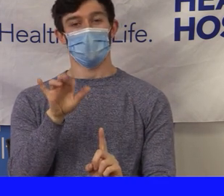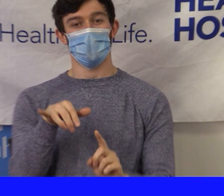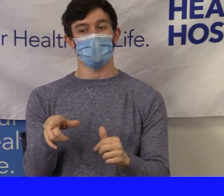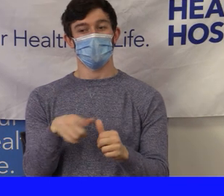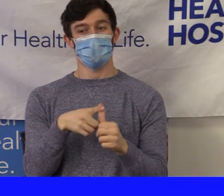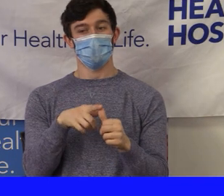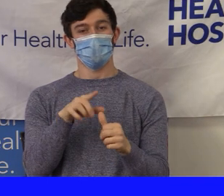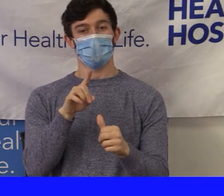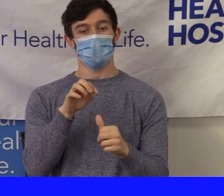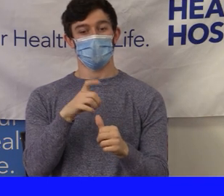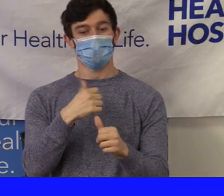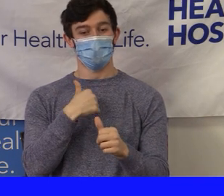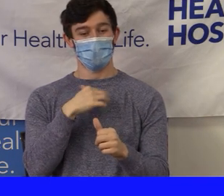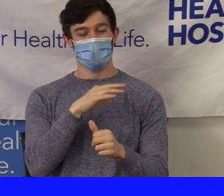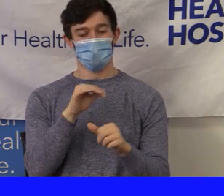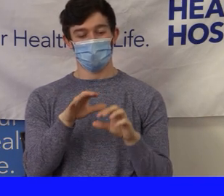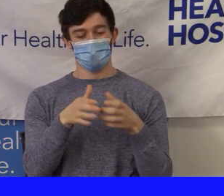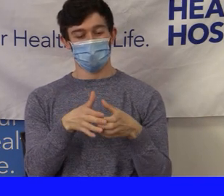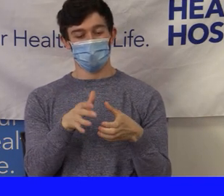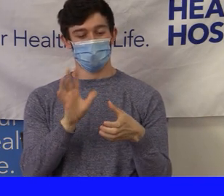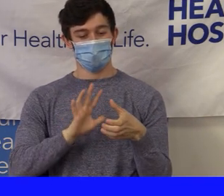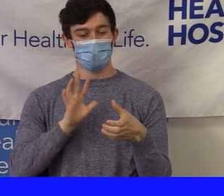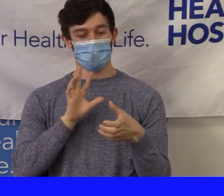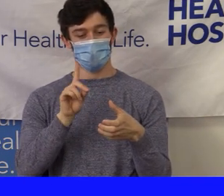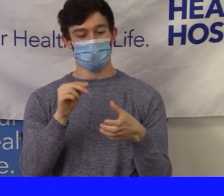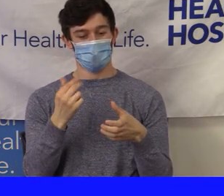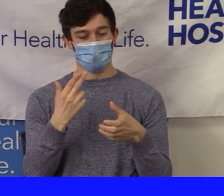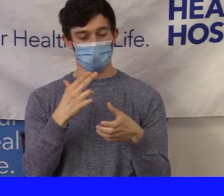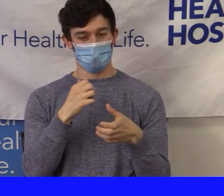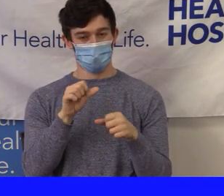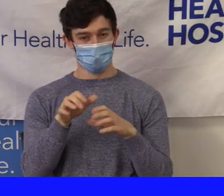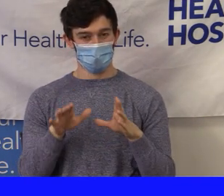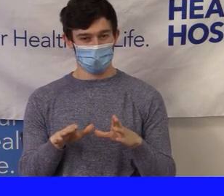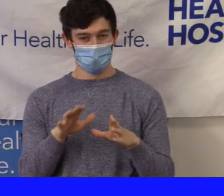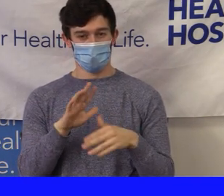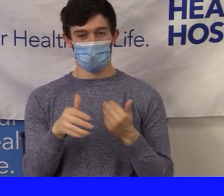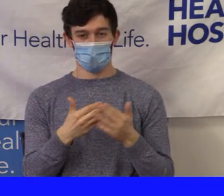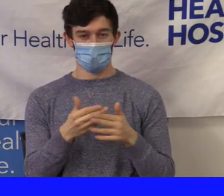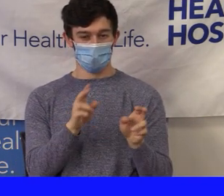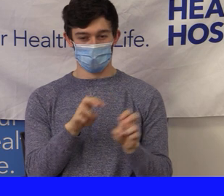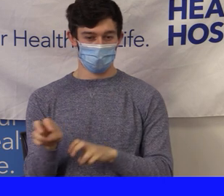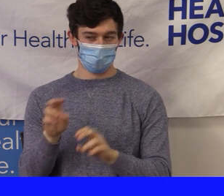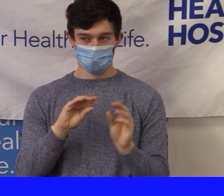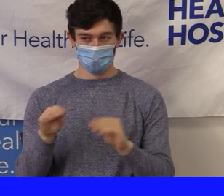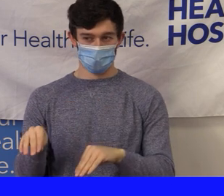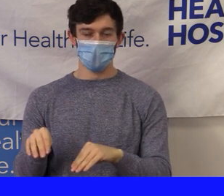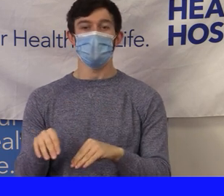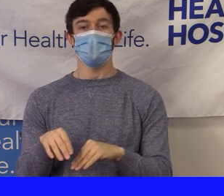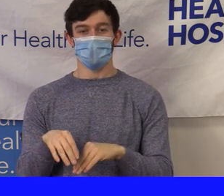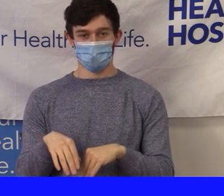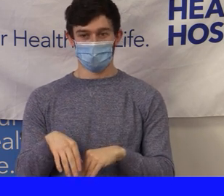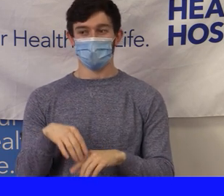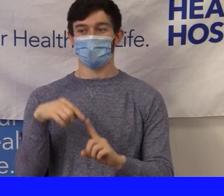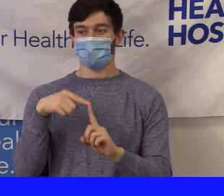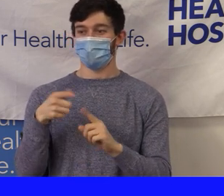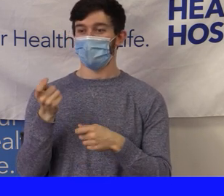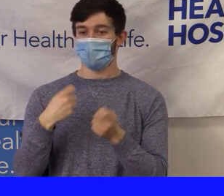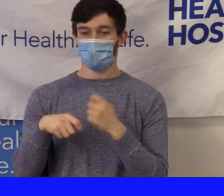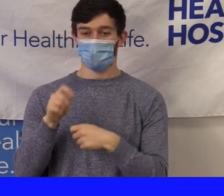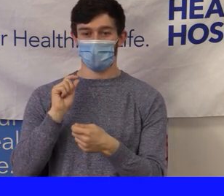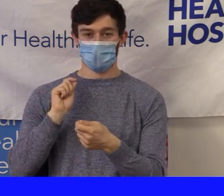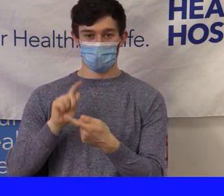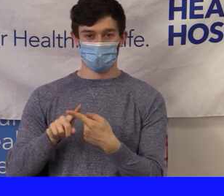I and a small core of formerly DOHMH employees moved over. It was tied to